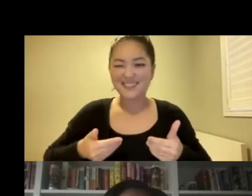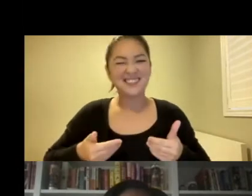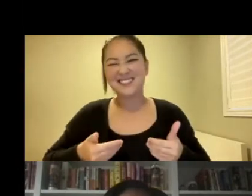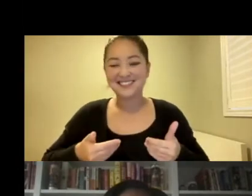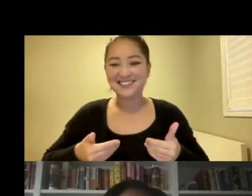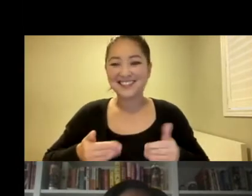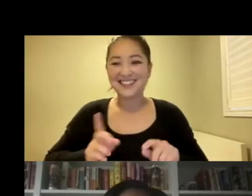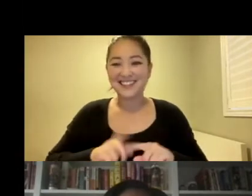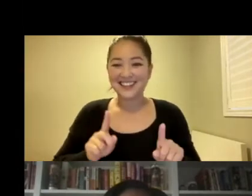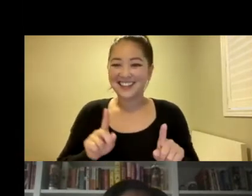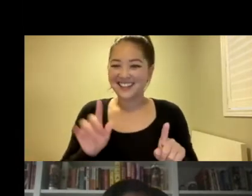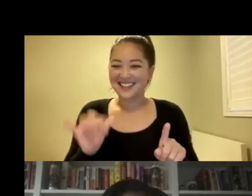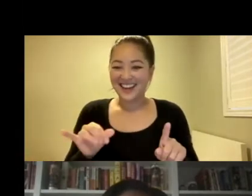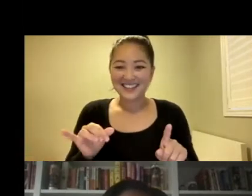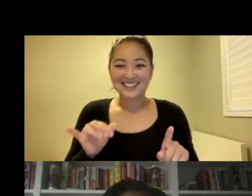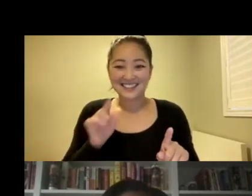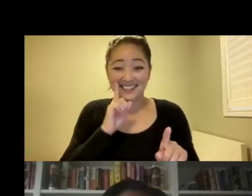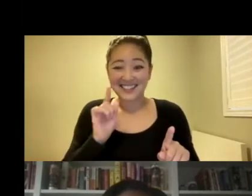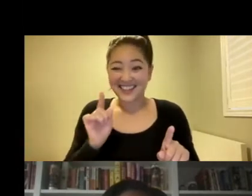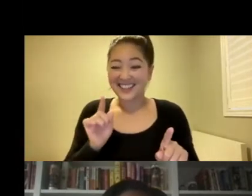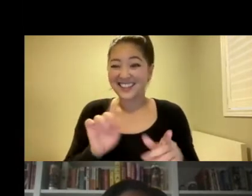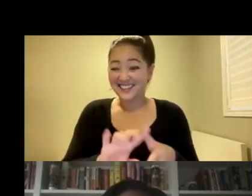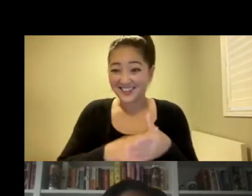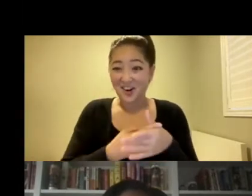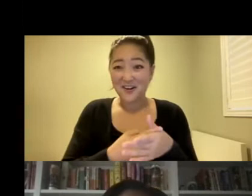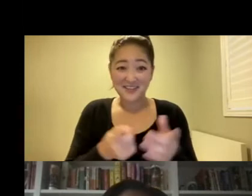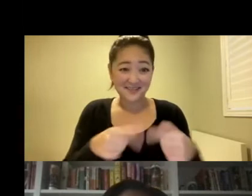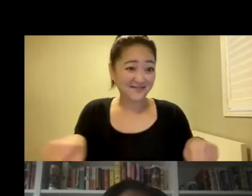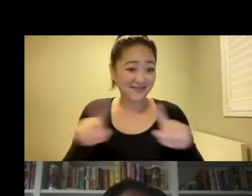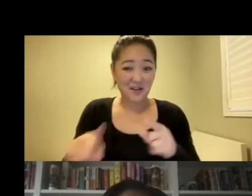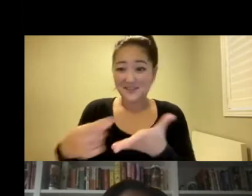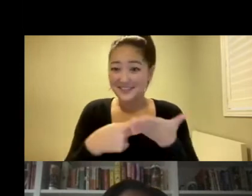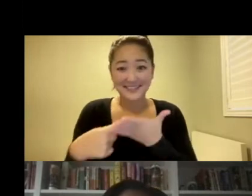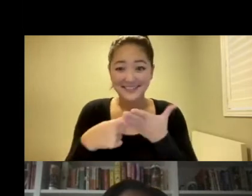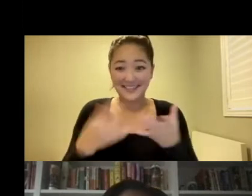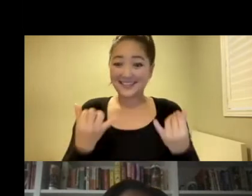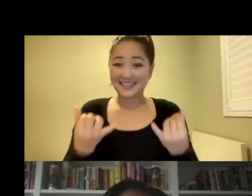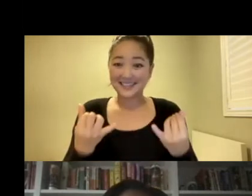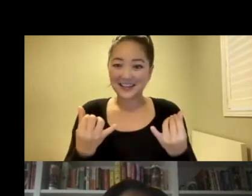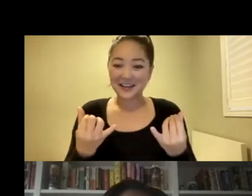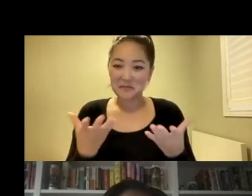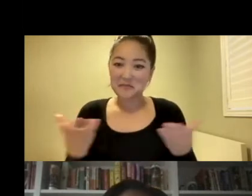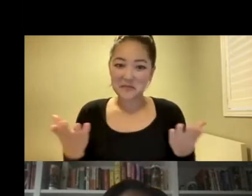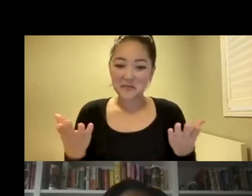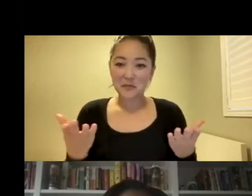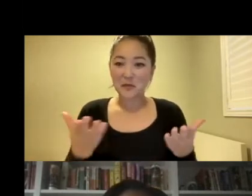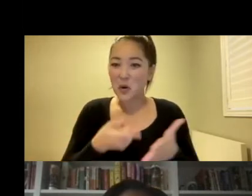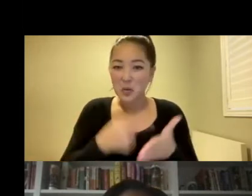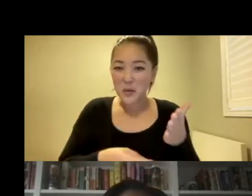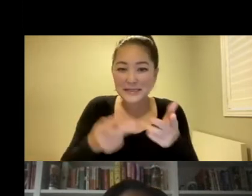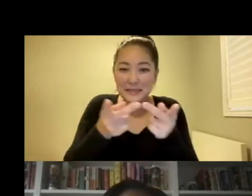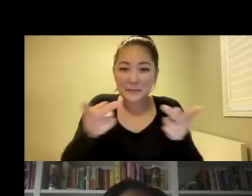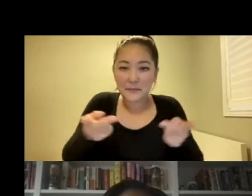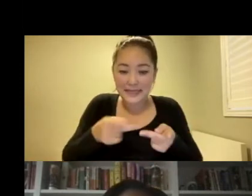an entry into our whole conversation about what we're going to be talking about today, is like, what is place? How is